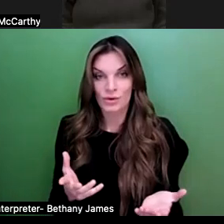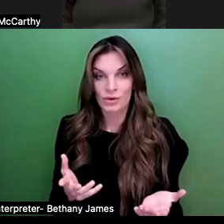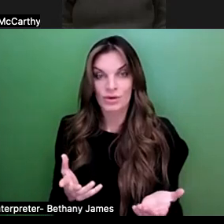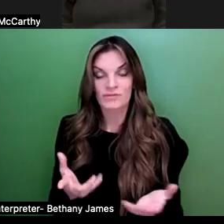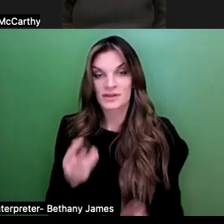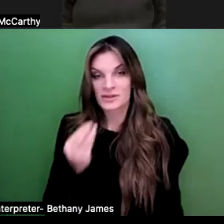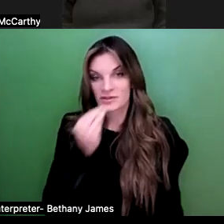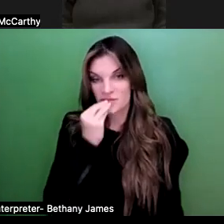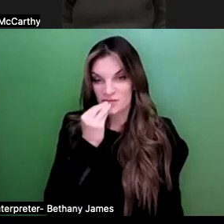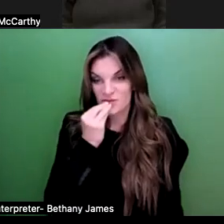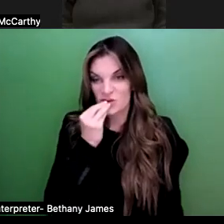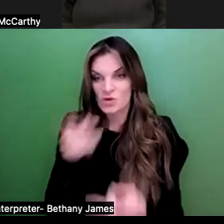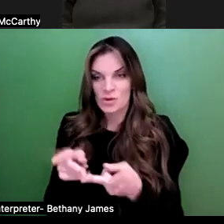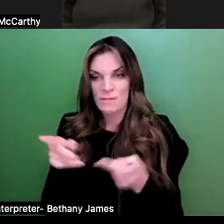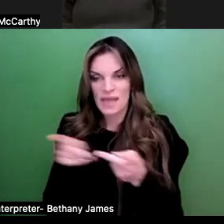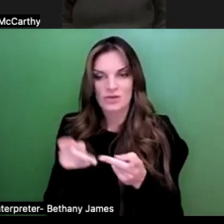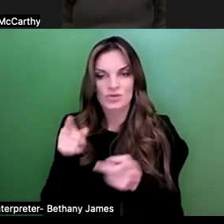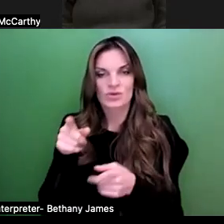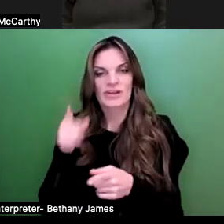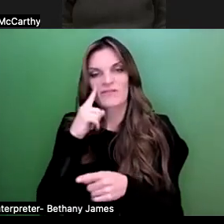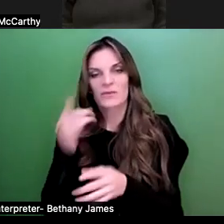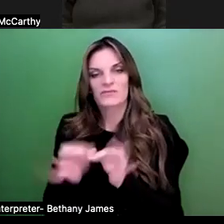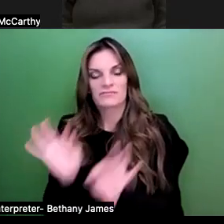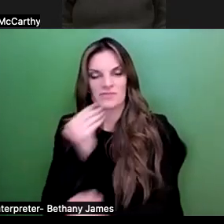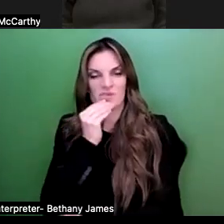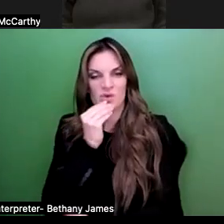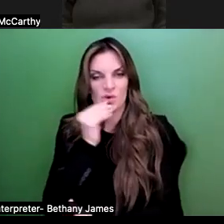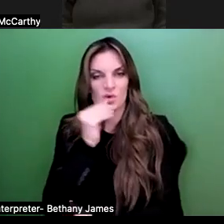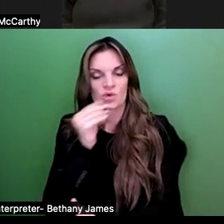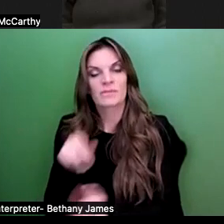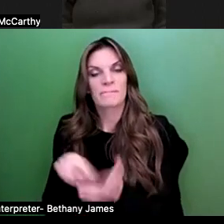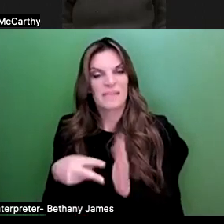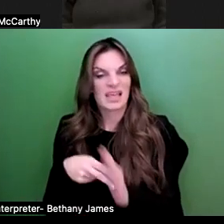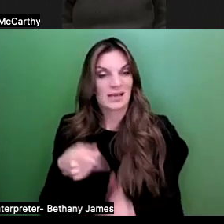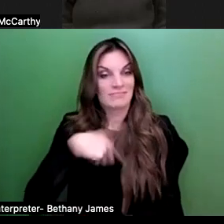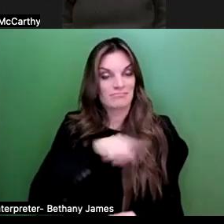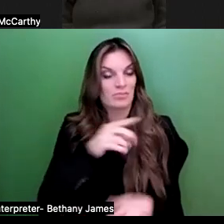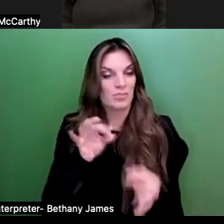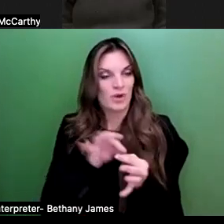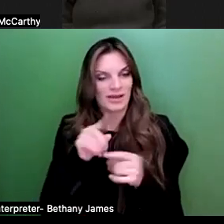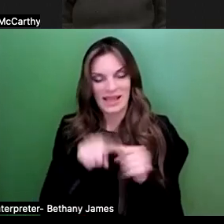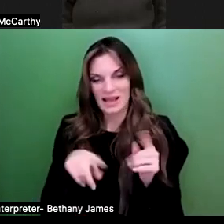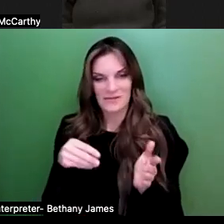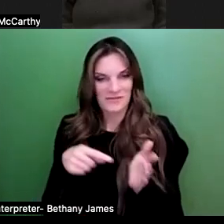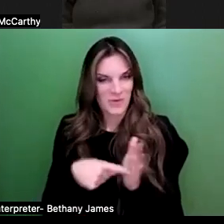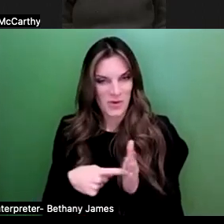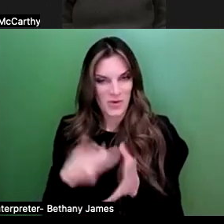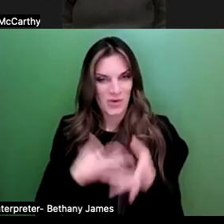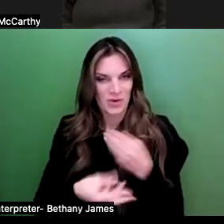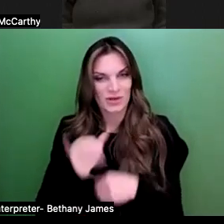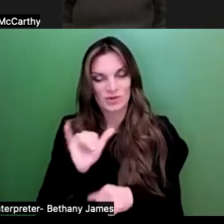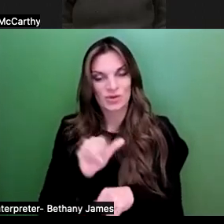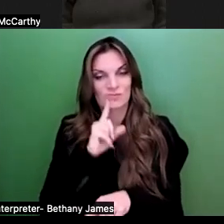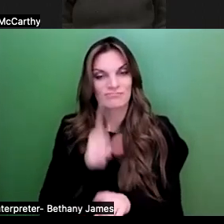food pantries that have been opening up as well are an indicator that not only are we struggling with high prices within the village, but it is